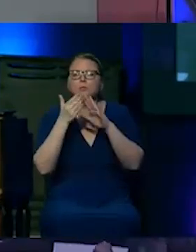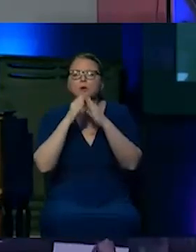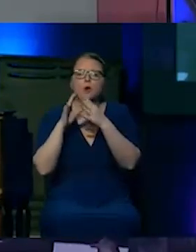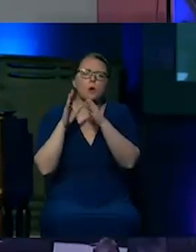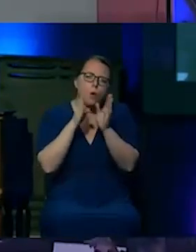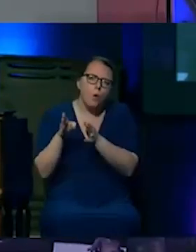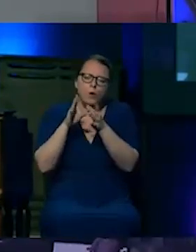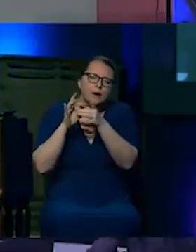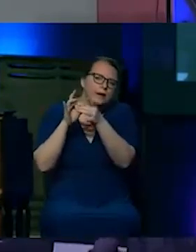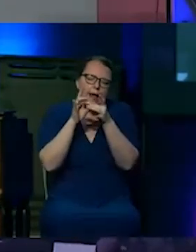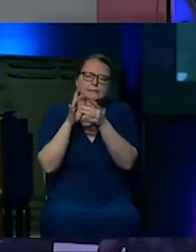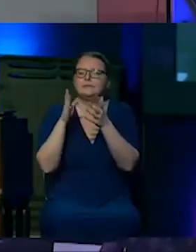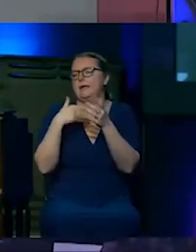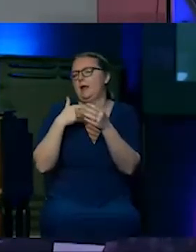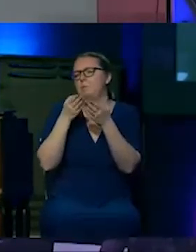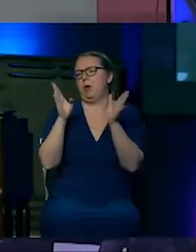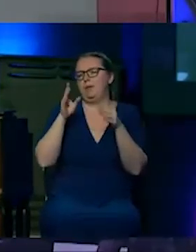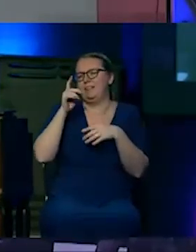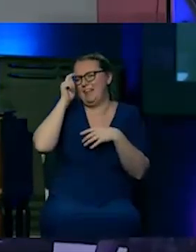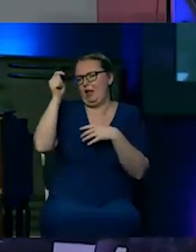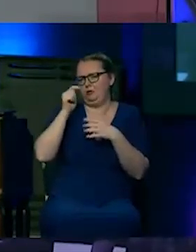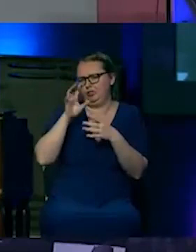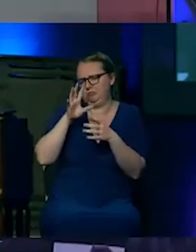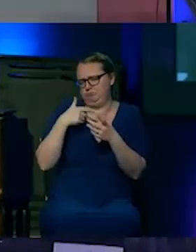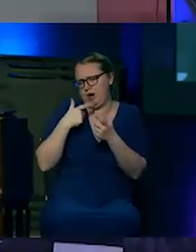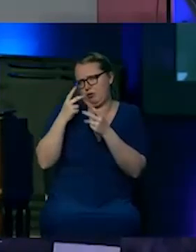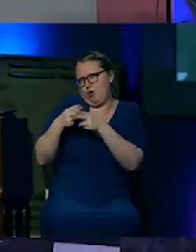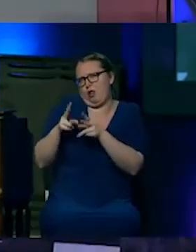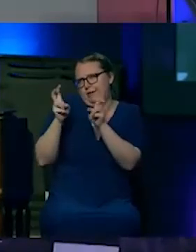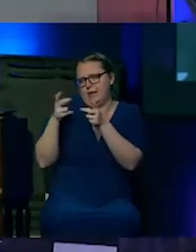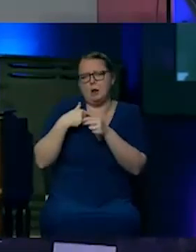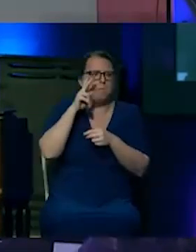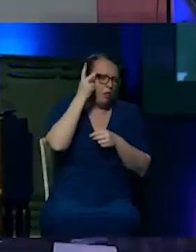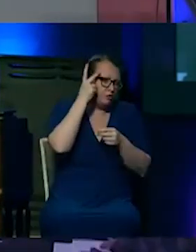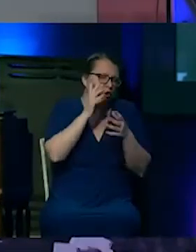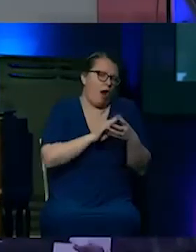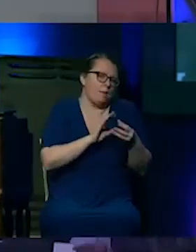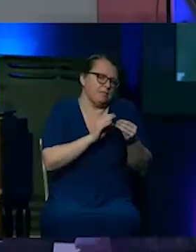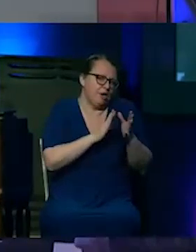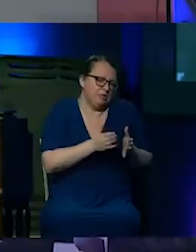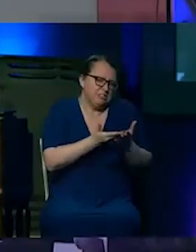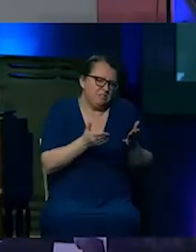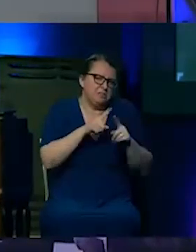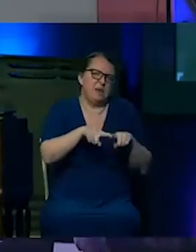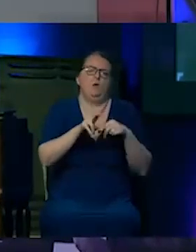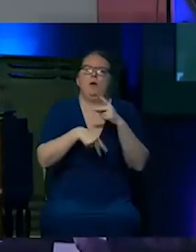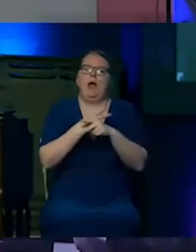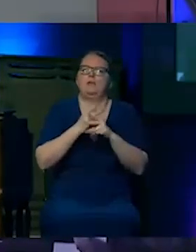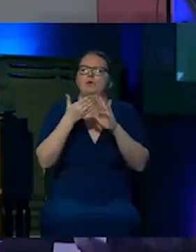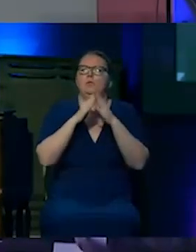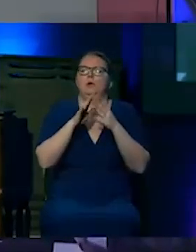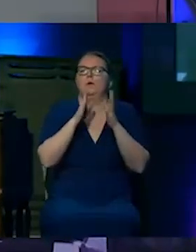of theological, like public theology, I guess is what I would call it. And kind of political commentary stuff, depending on what kind of like